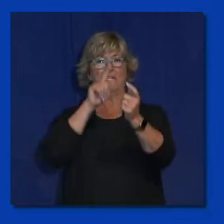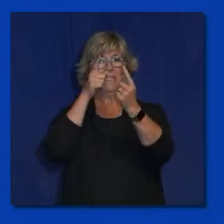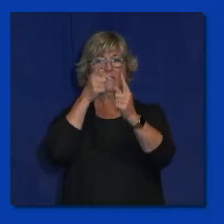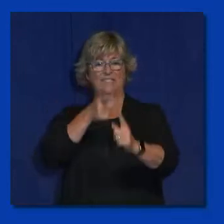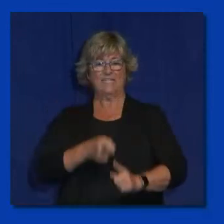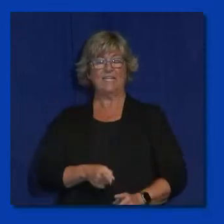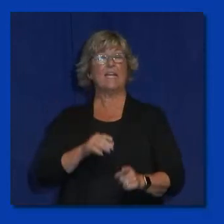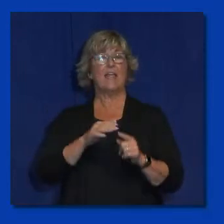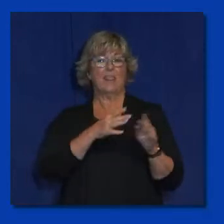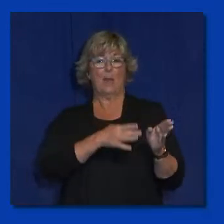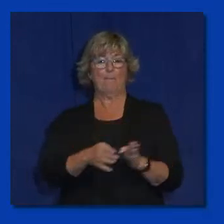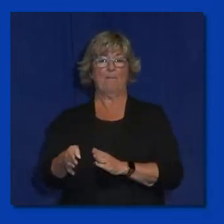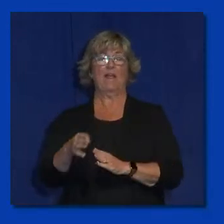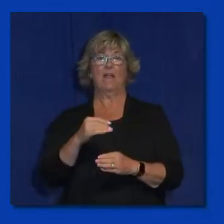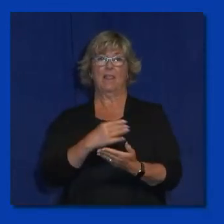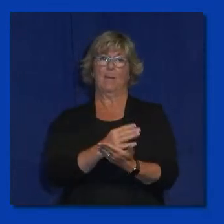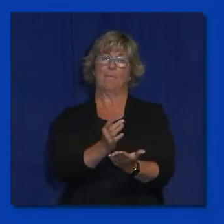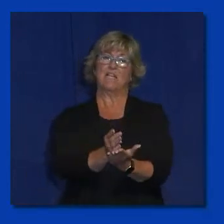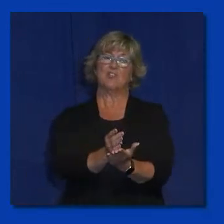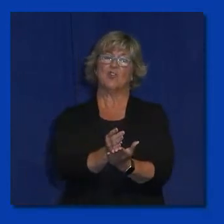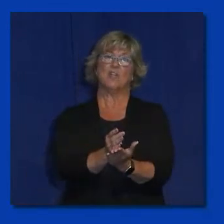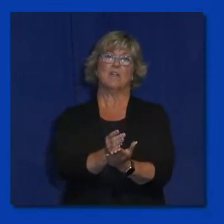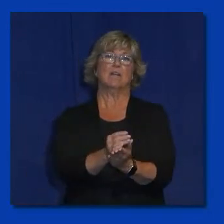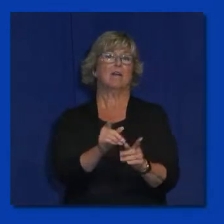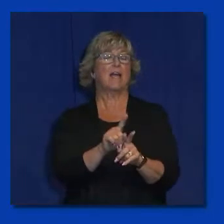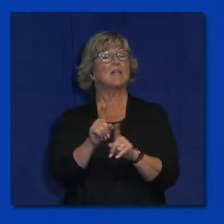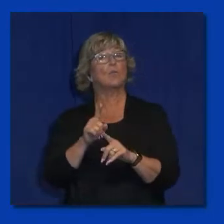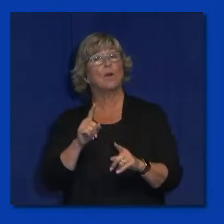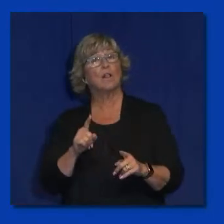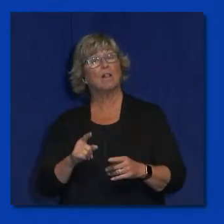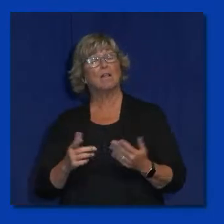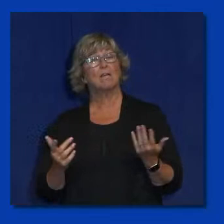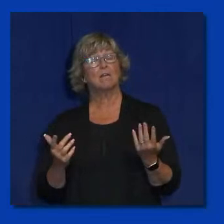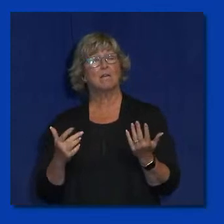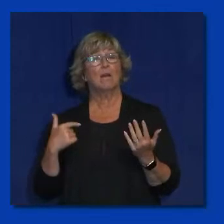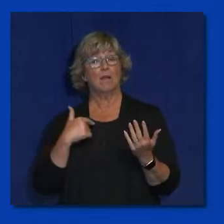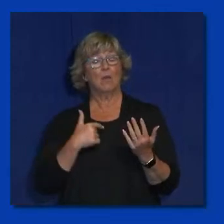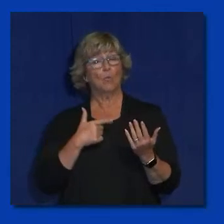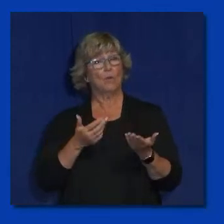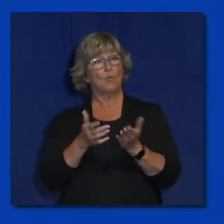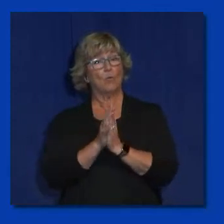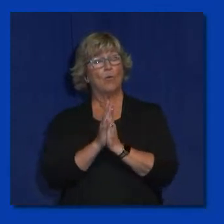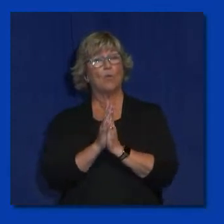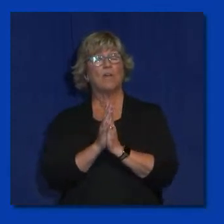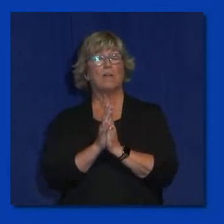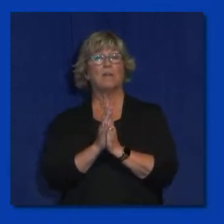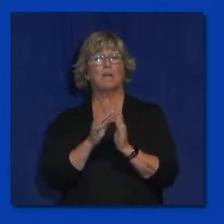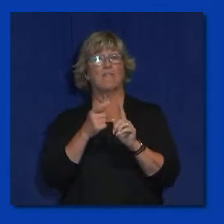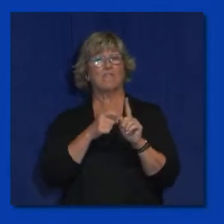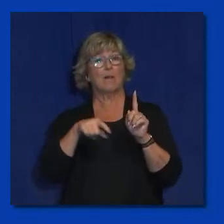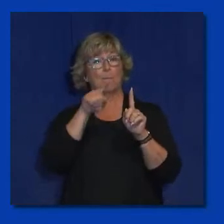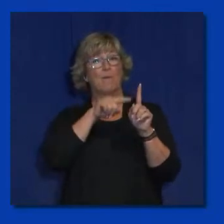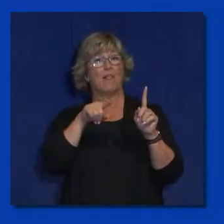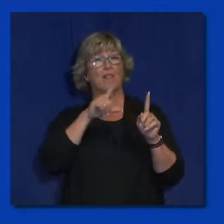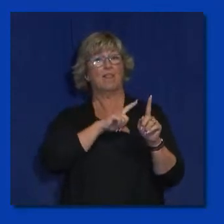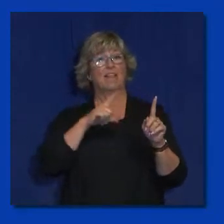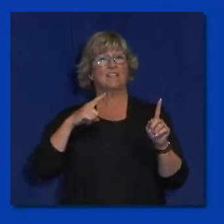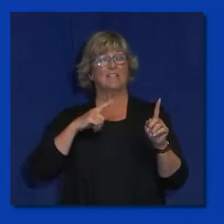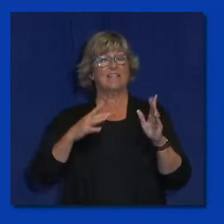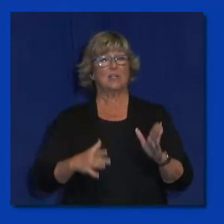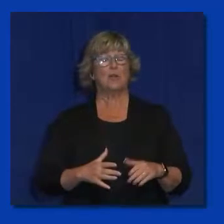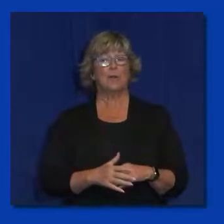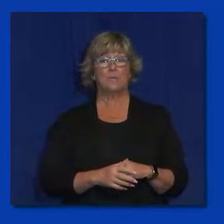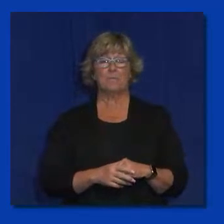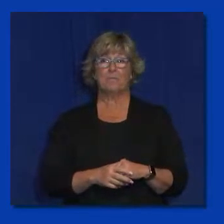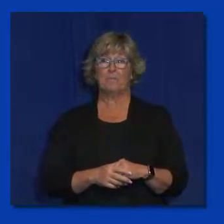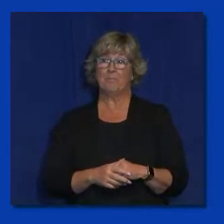in the plan, and it's reflected in this budget as well that we are requesting of the legislature. I